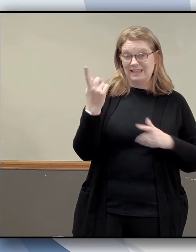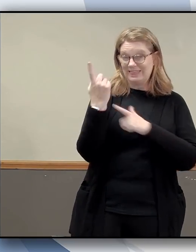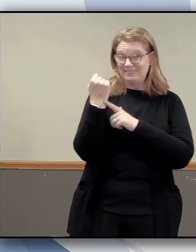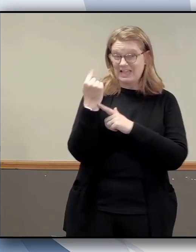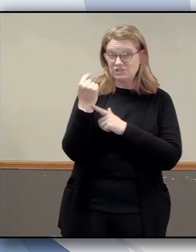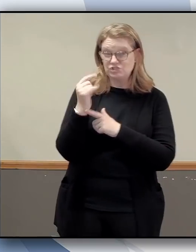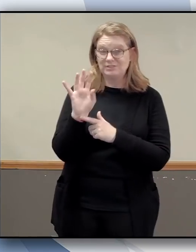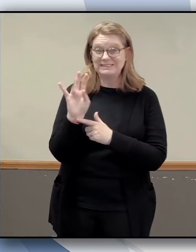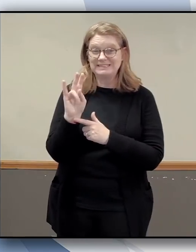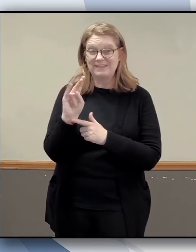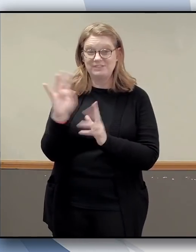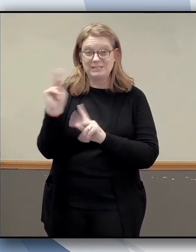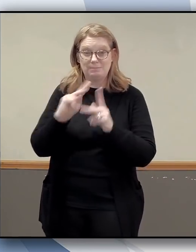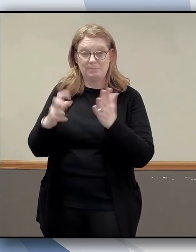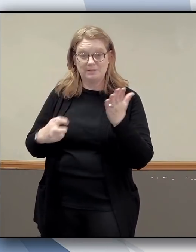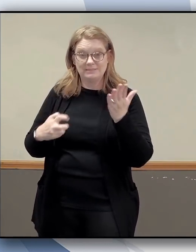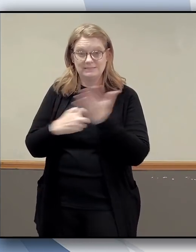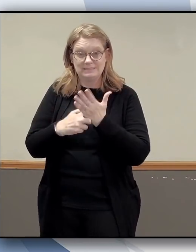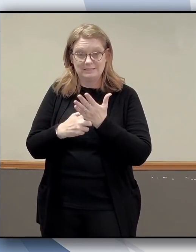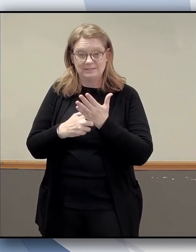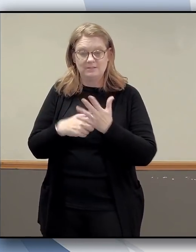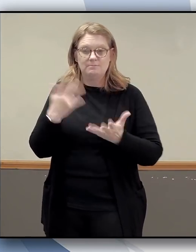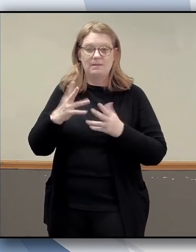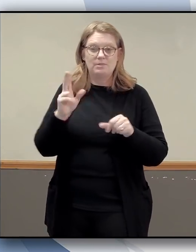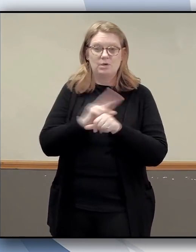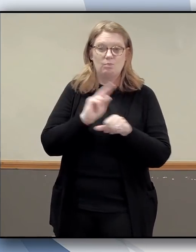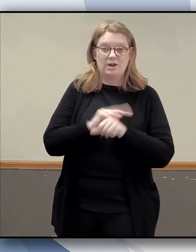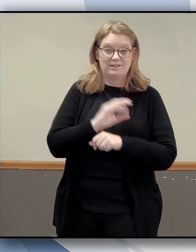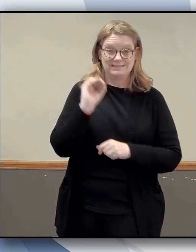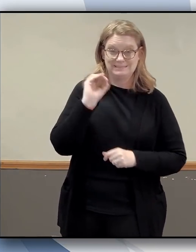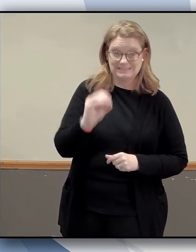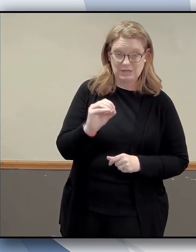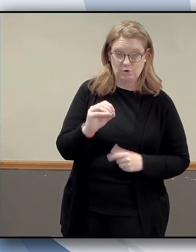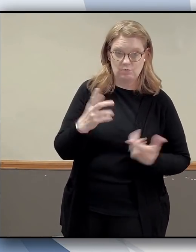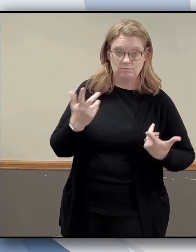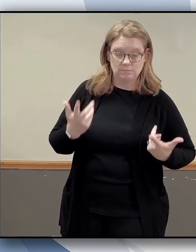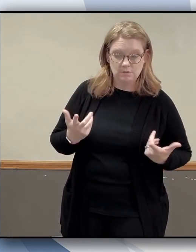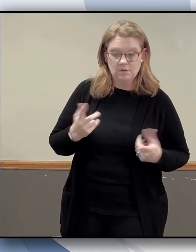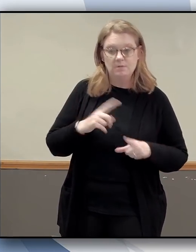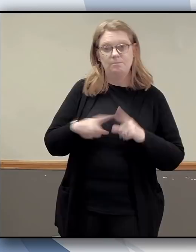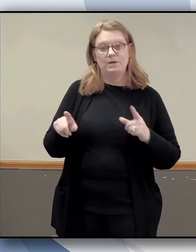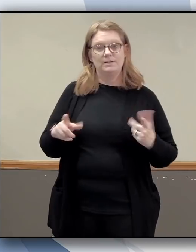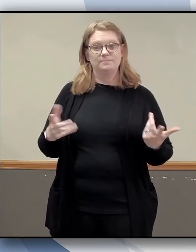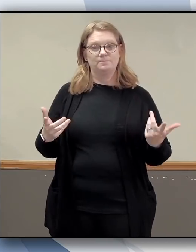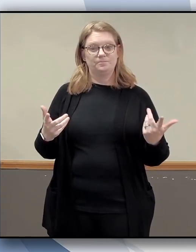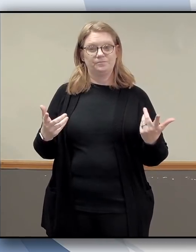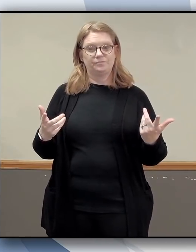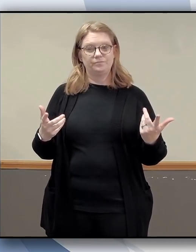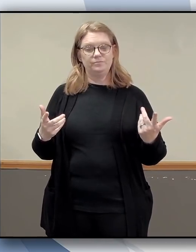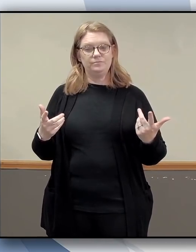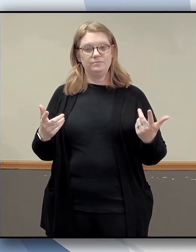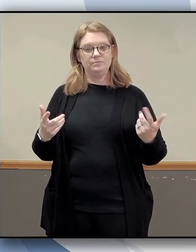for that. Well, they might have been wearing zero, and maybe they got cited. But I'm saying I don't know that we're